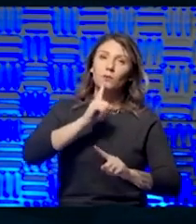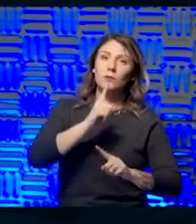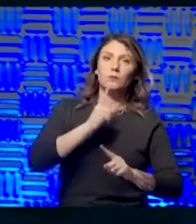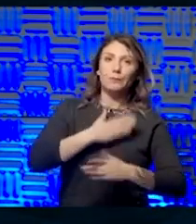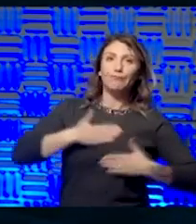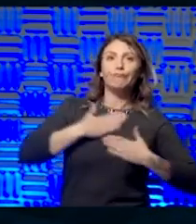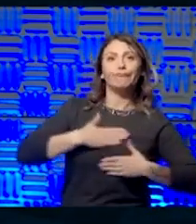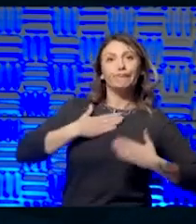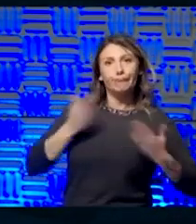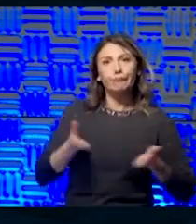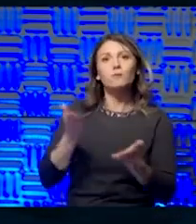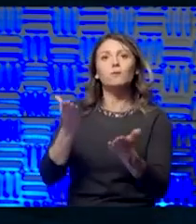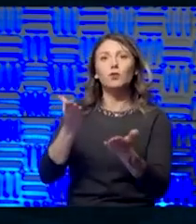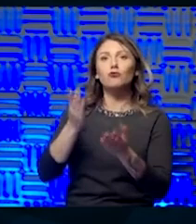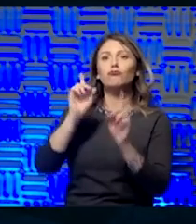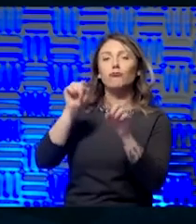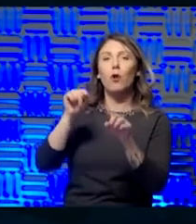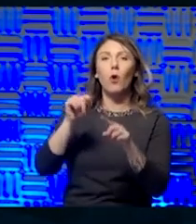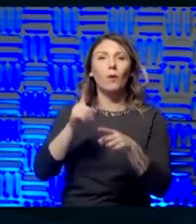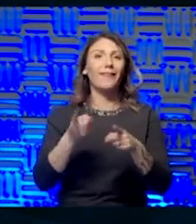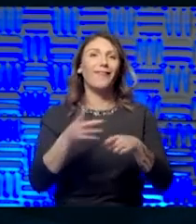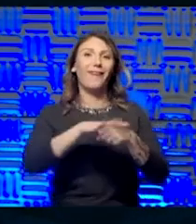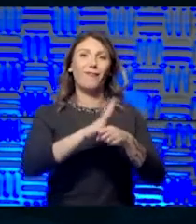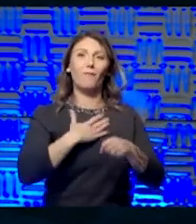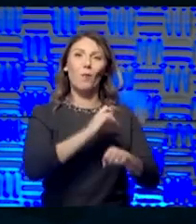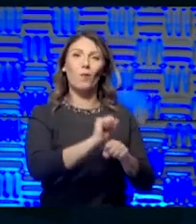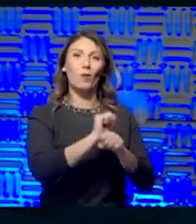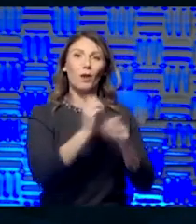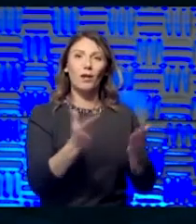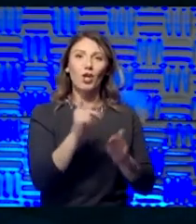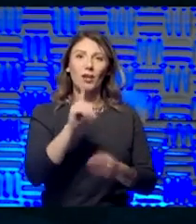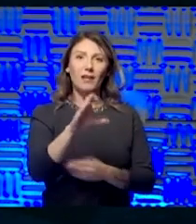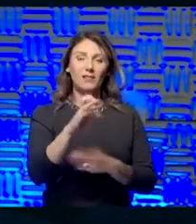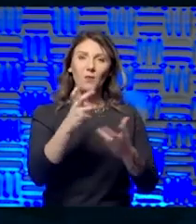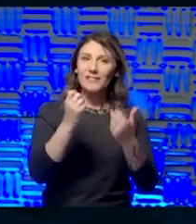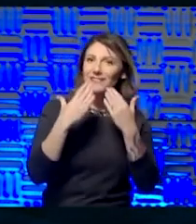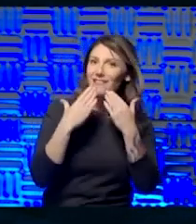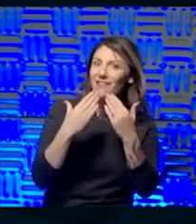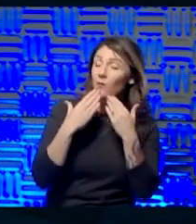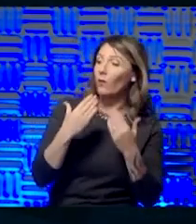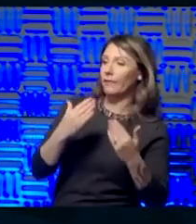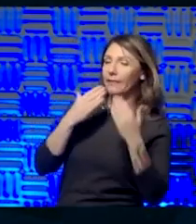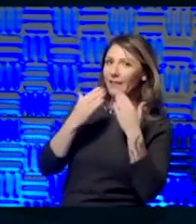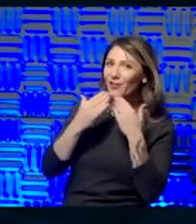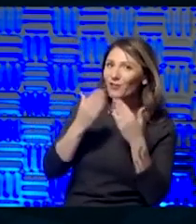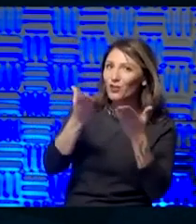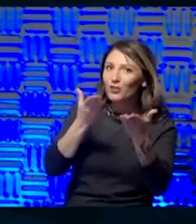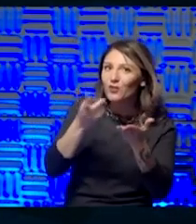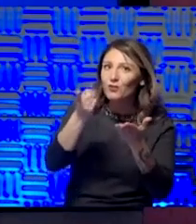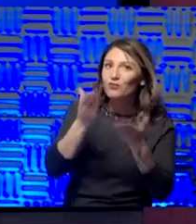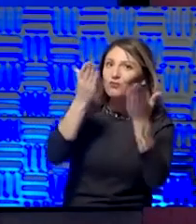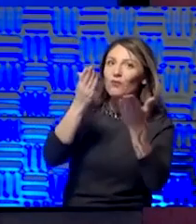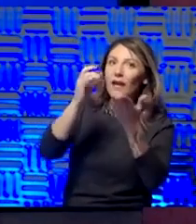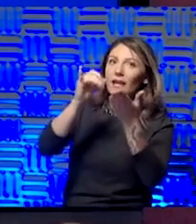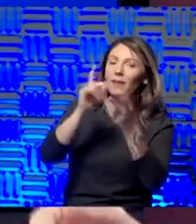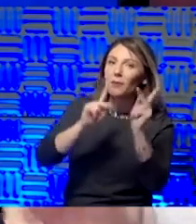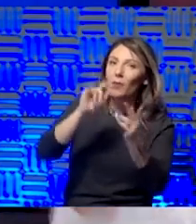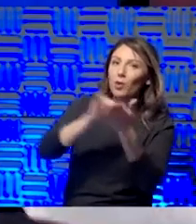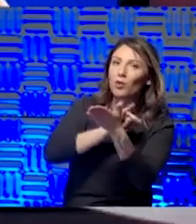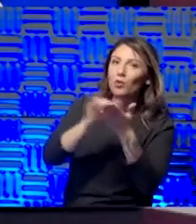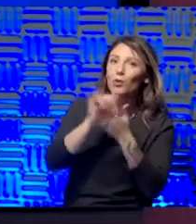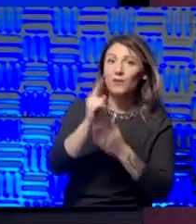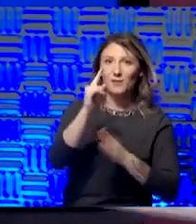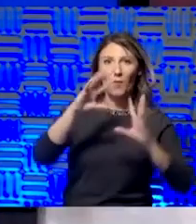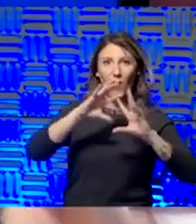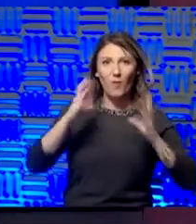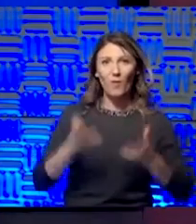and covered for me here at Kansas City. So I do want to say thanks for that also. Well, thank you for the service that you provided to the folks in New York. It is one world.